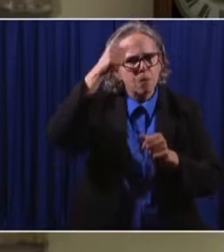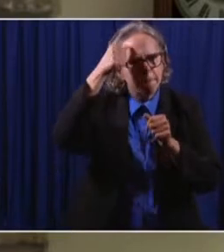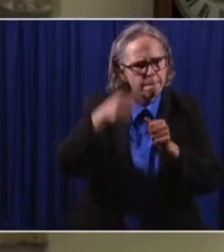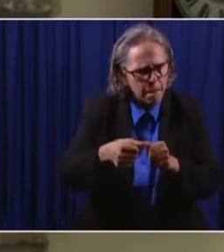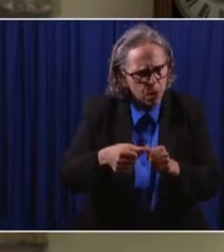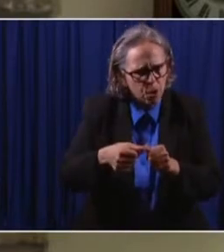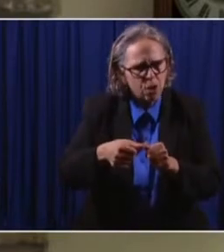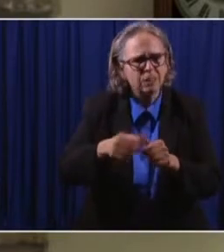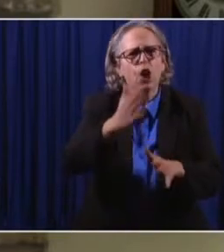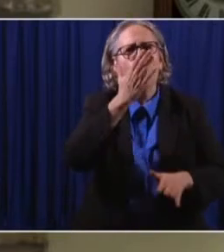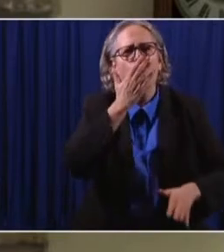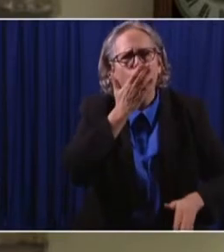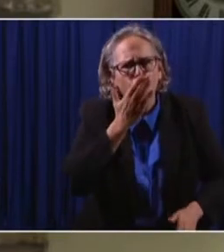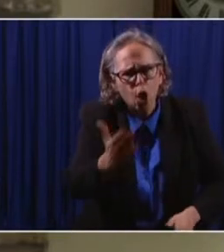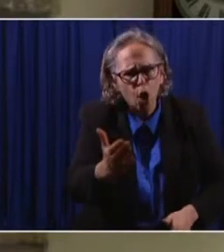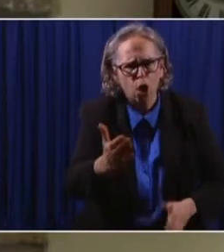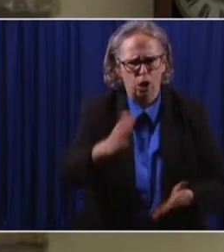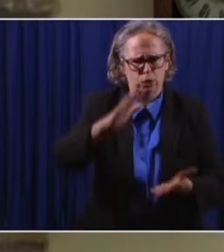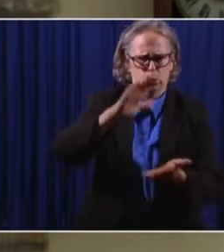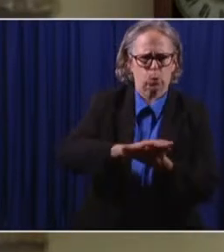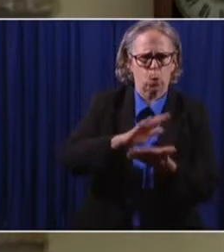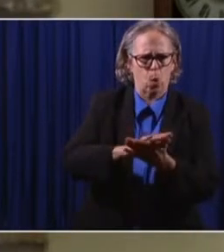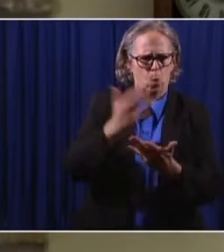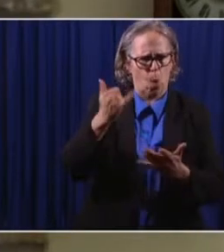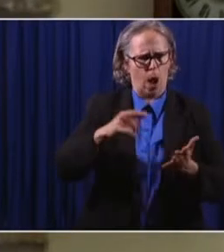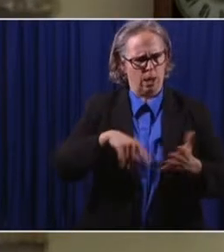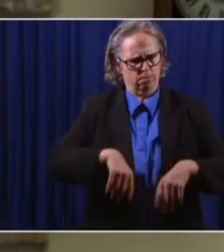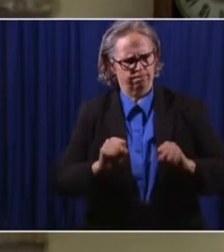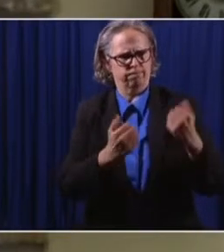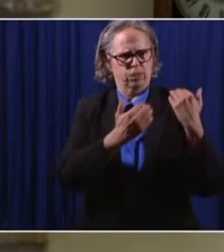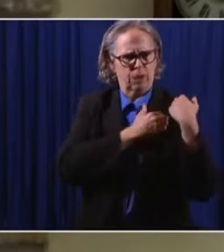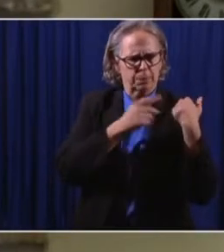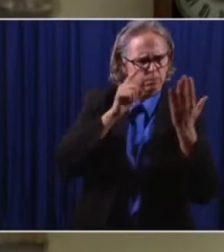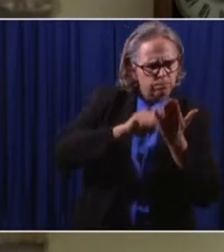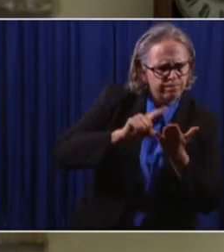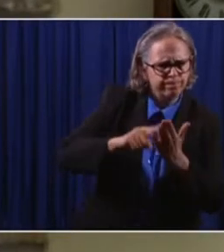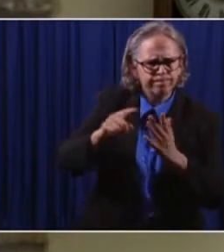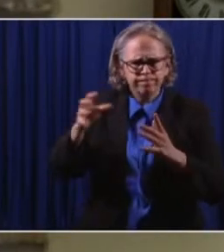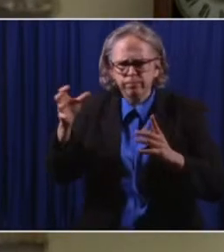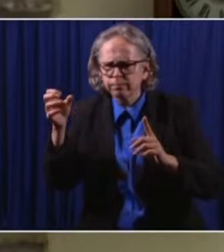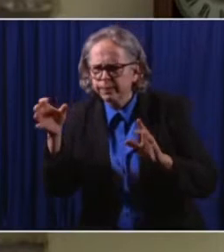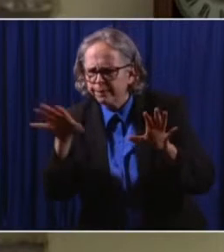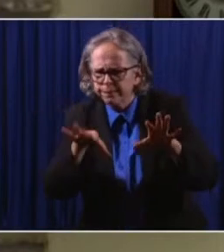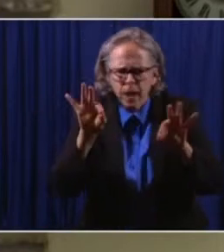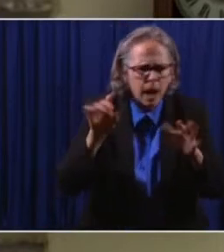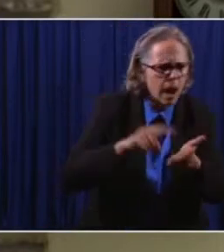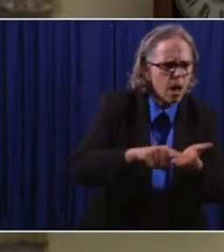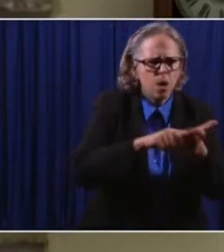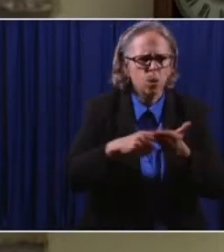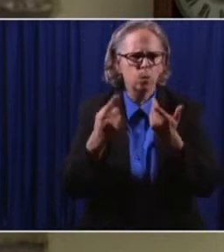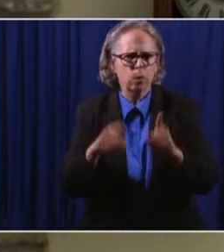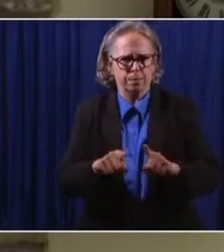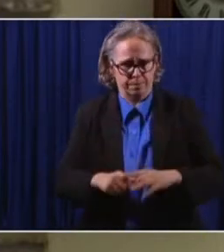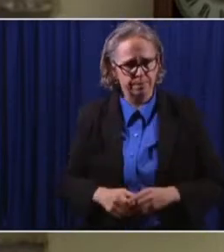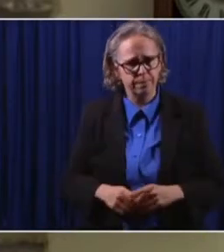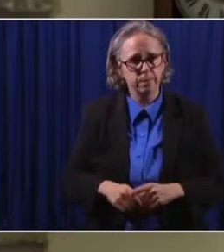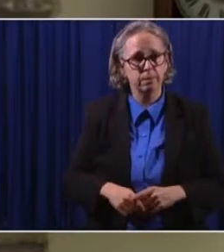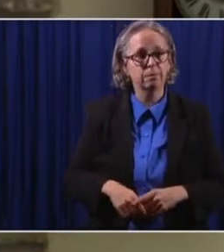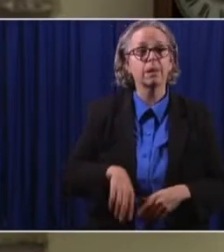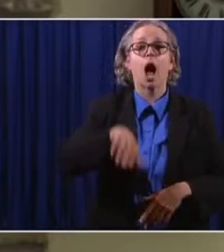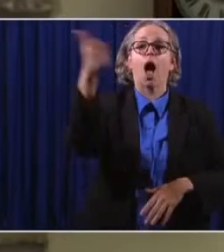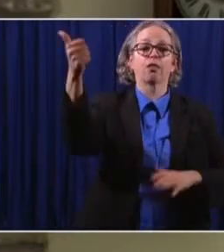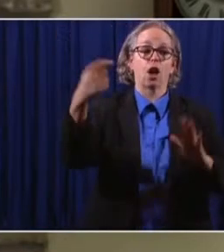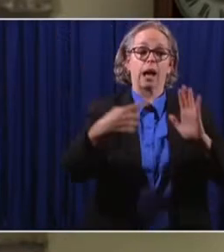they need to do. Another example, in Youngstown, there are 2 Catholic high schools that use Youngstown State facilities for football